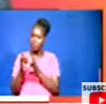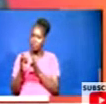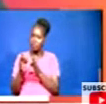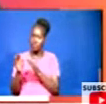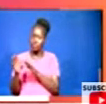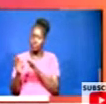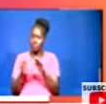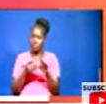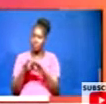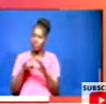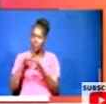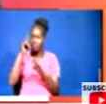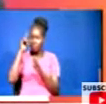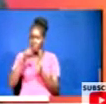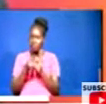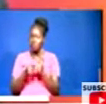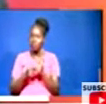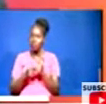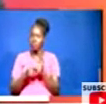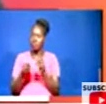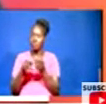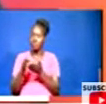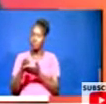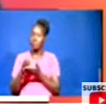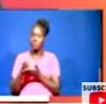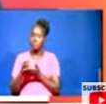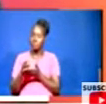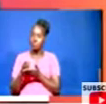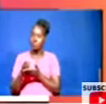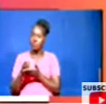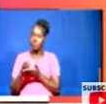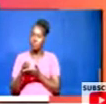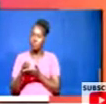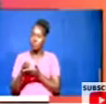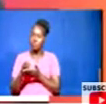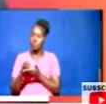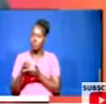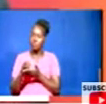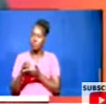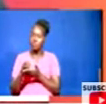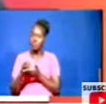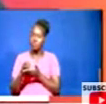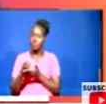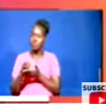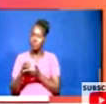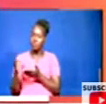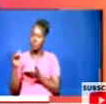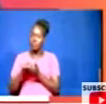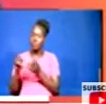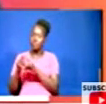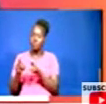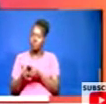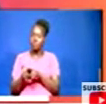blacklisting to giving credit scoring, and credit scoring that again also does